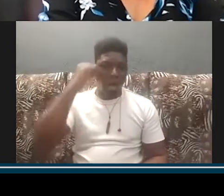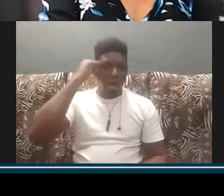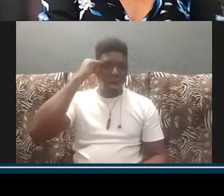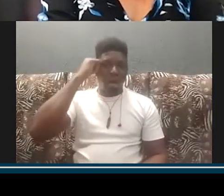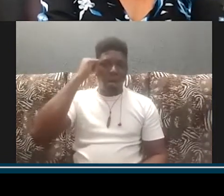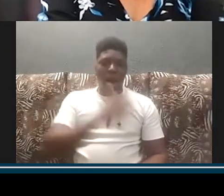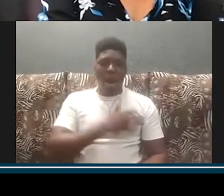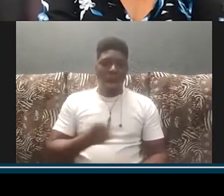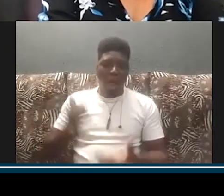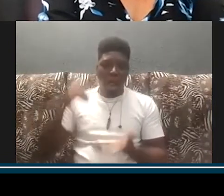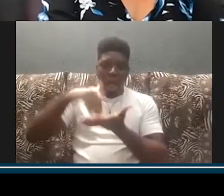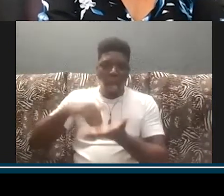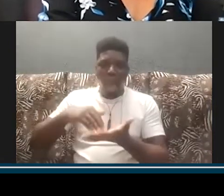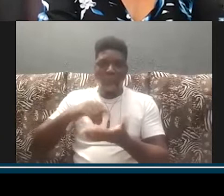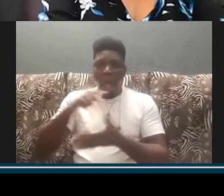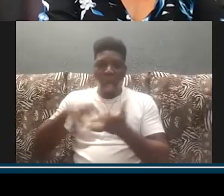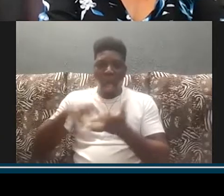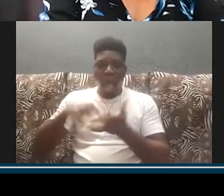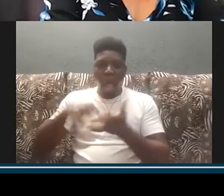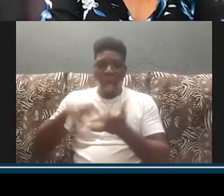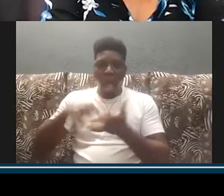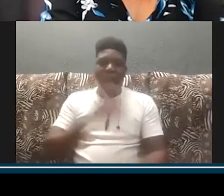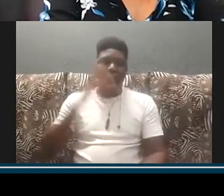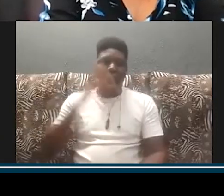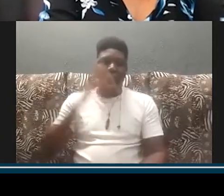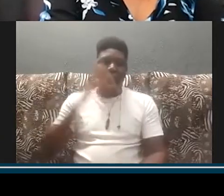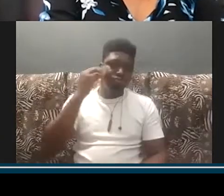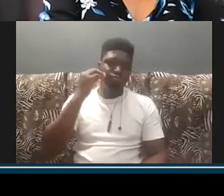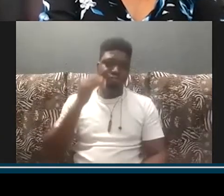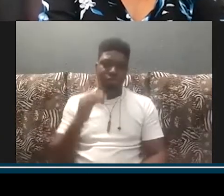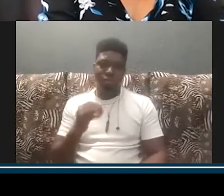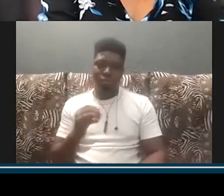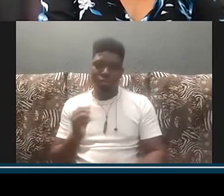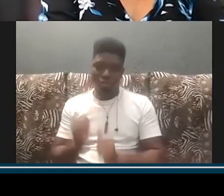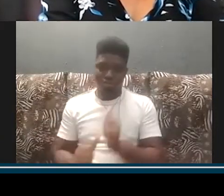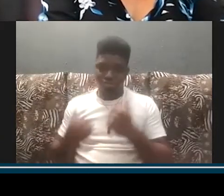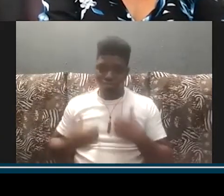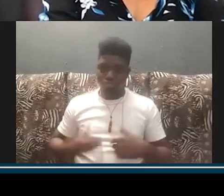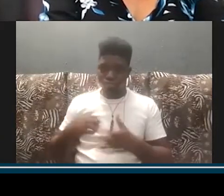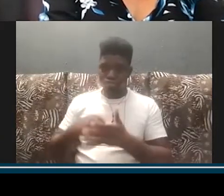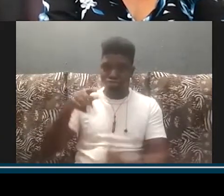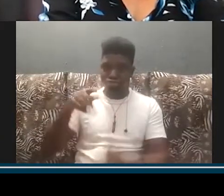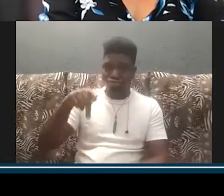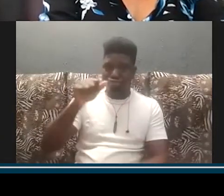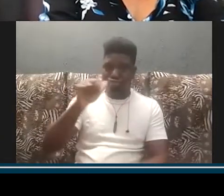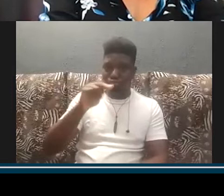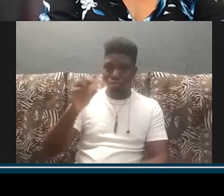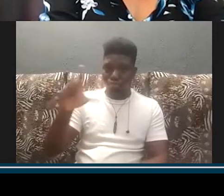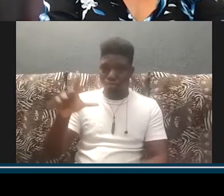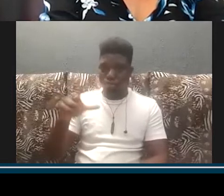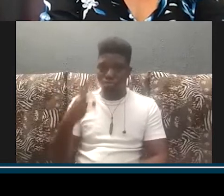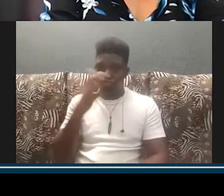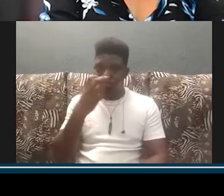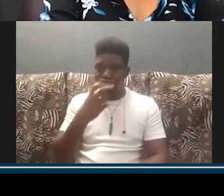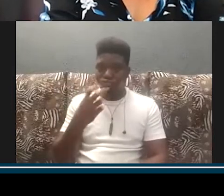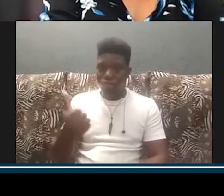my experience, right? Everybody on the panel is only speaking for themselves. Mm. I studied economics in college, so I'm